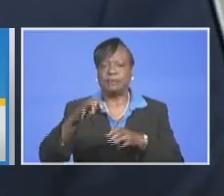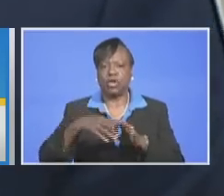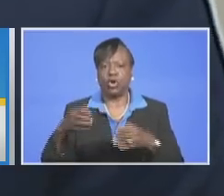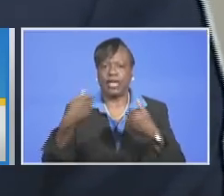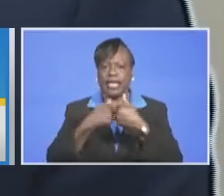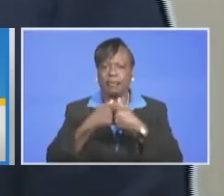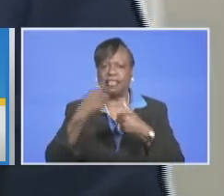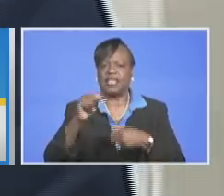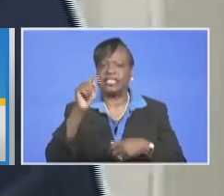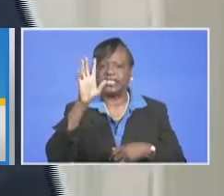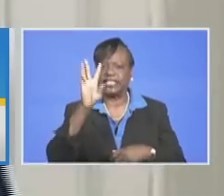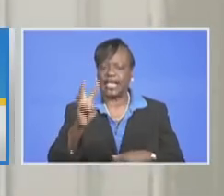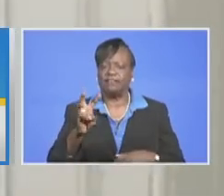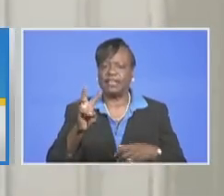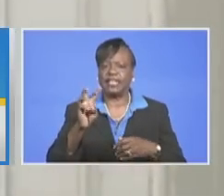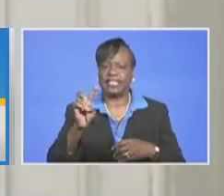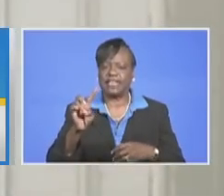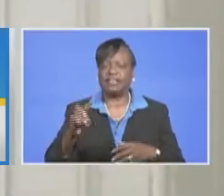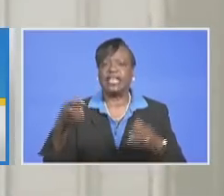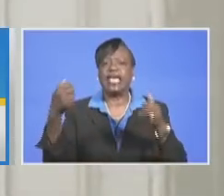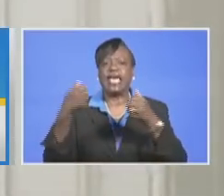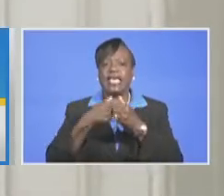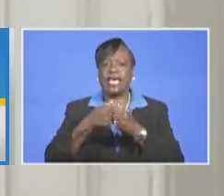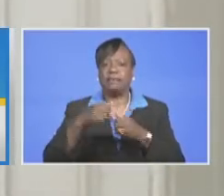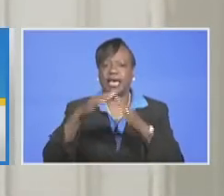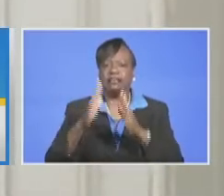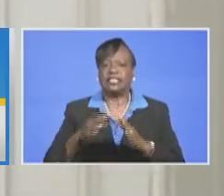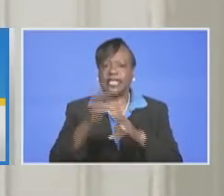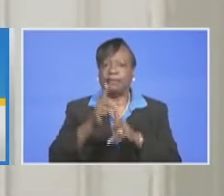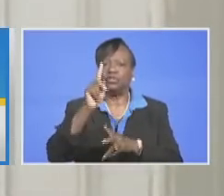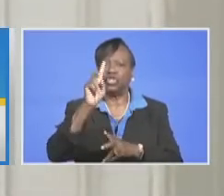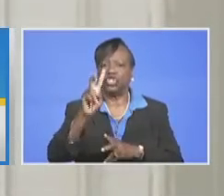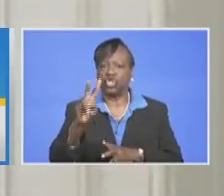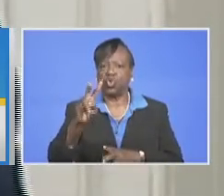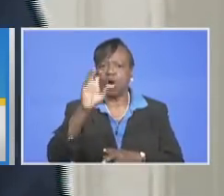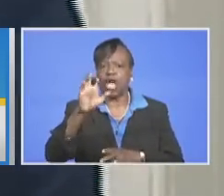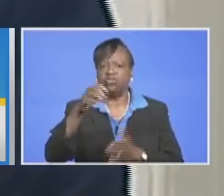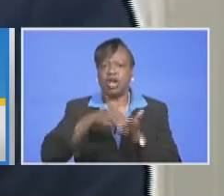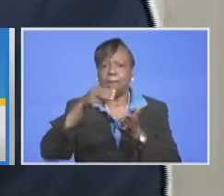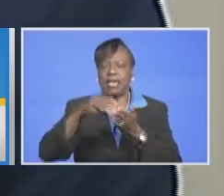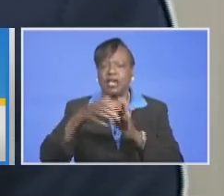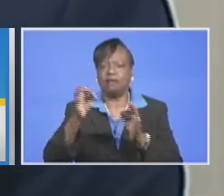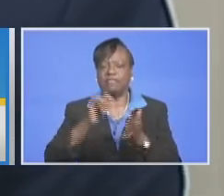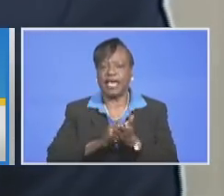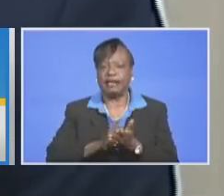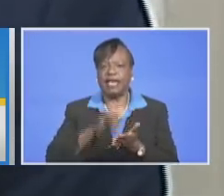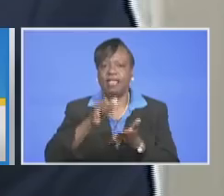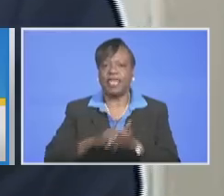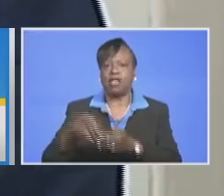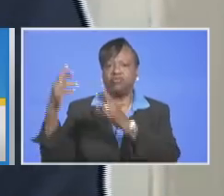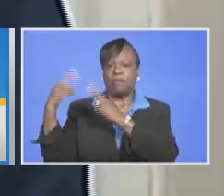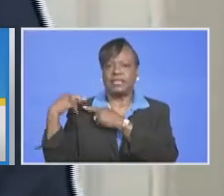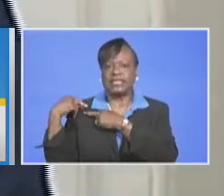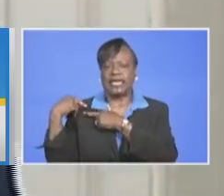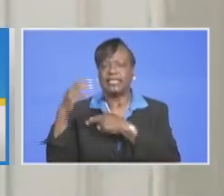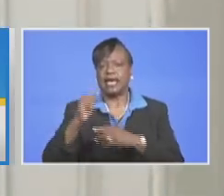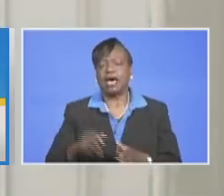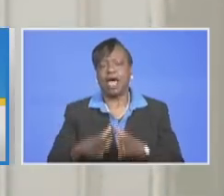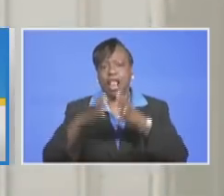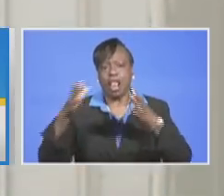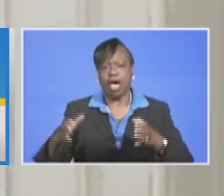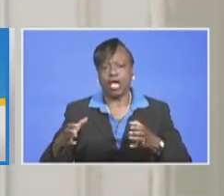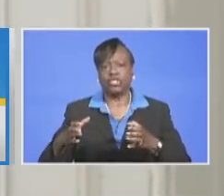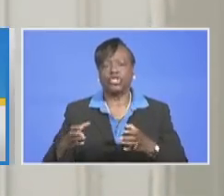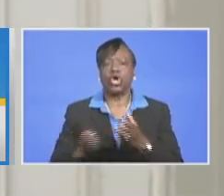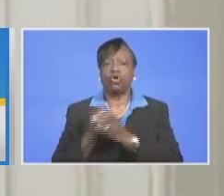houses ended up keeping 200 million of that. And this 200 million represents an enormous growth